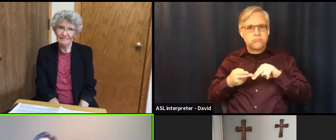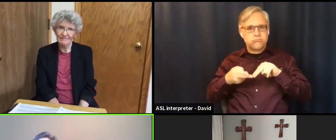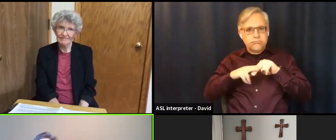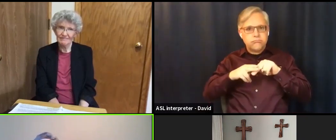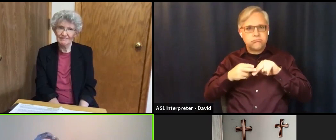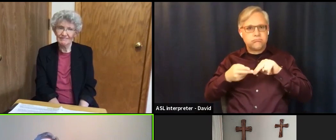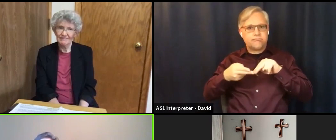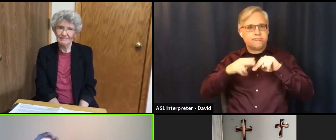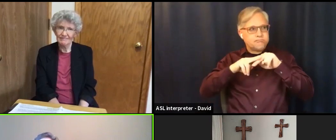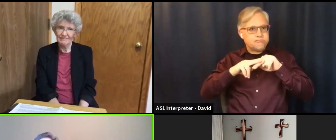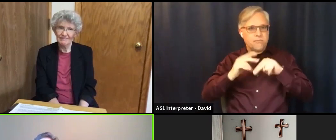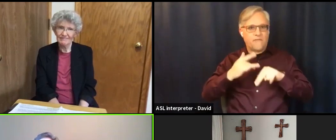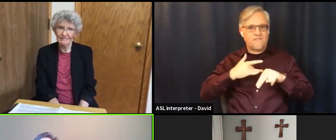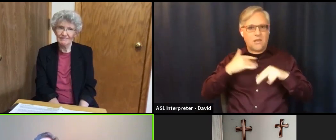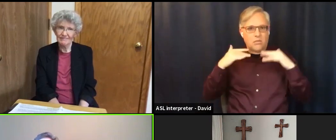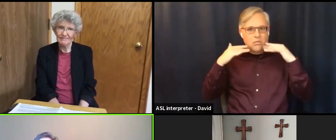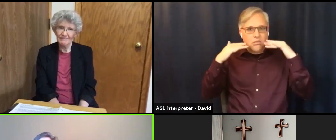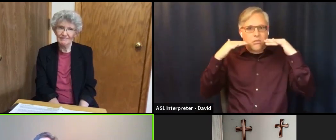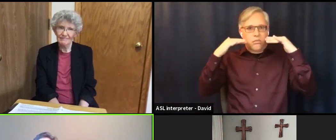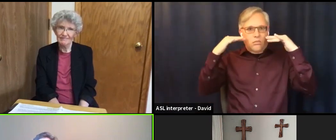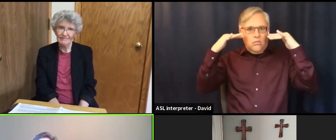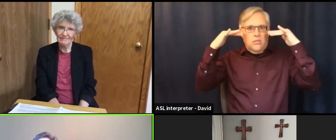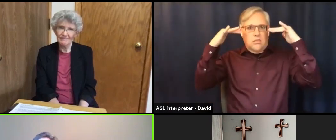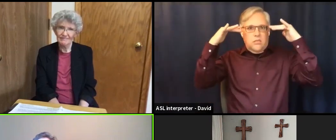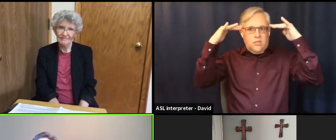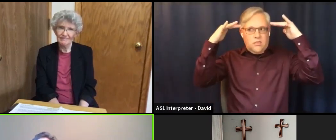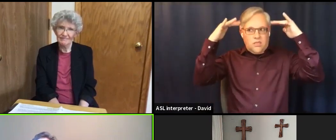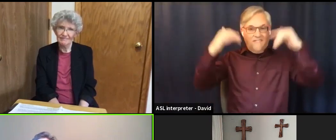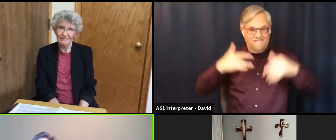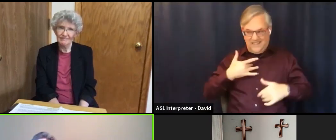and our doubts increase.